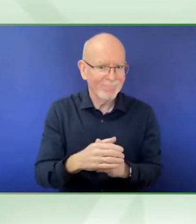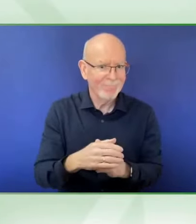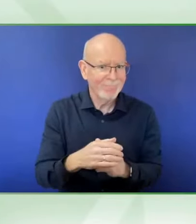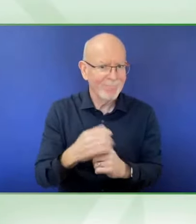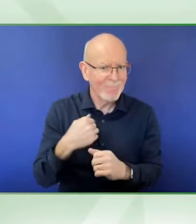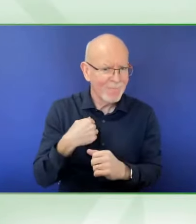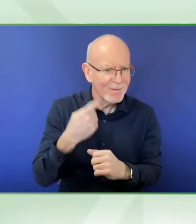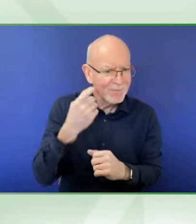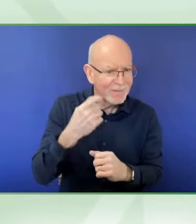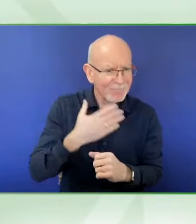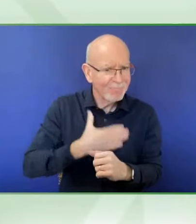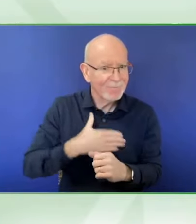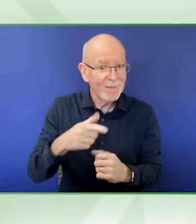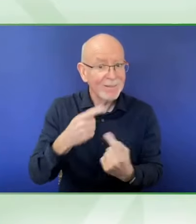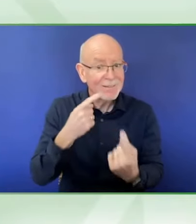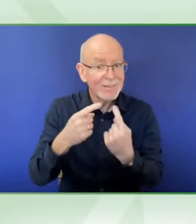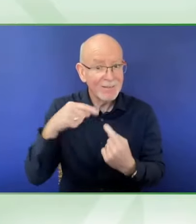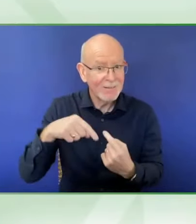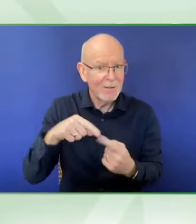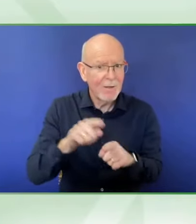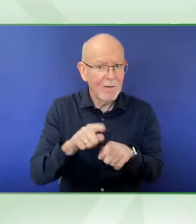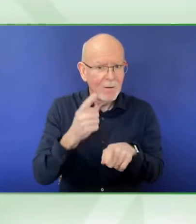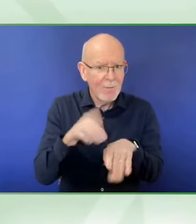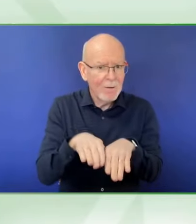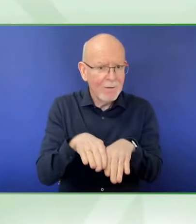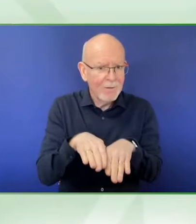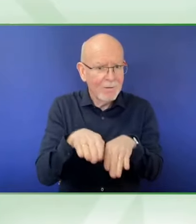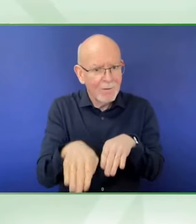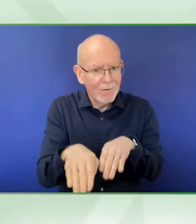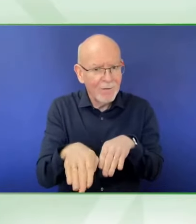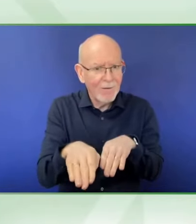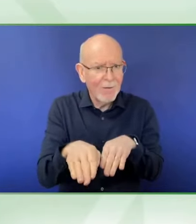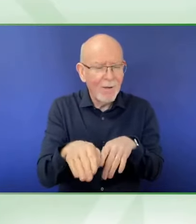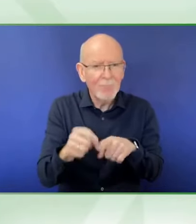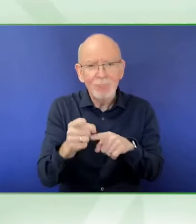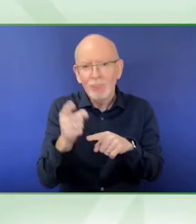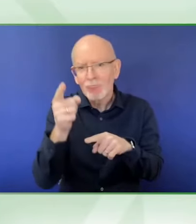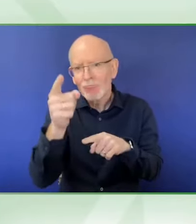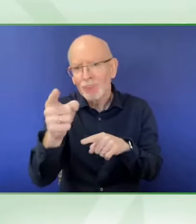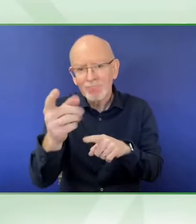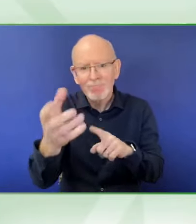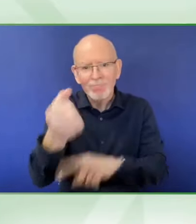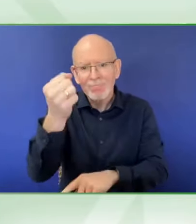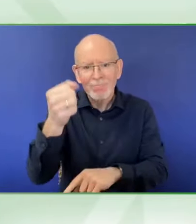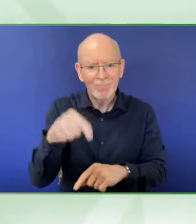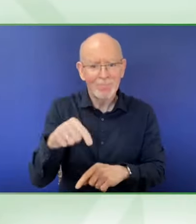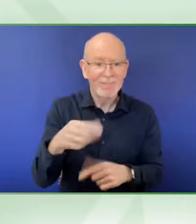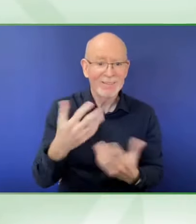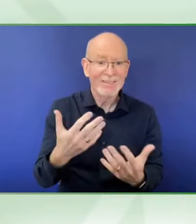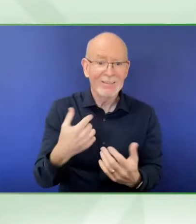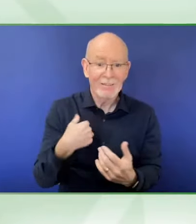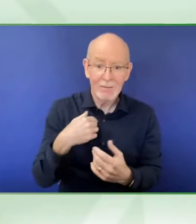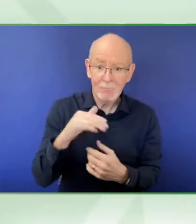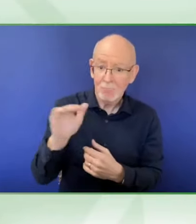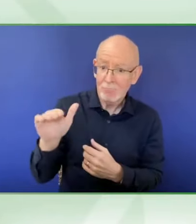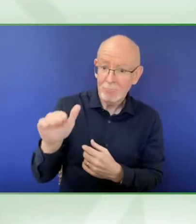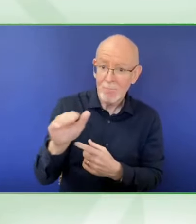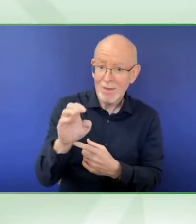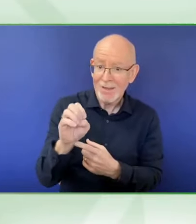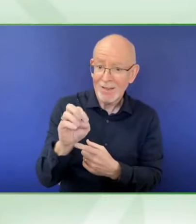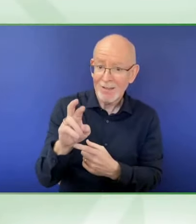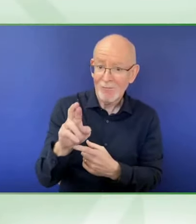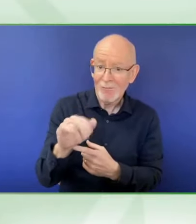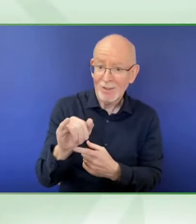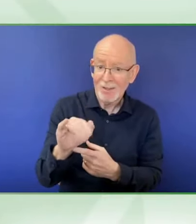perhaps a lot of us are interested to find out from the both of you who are practitioners in this field, how do you ensure the